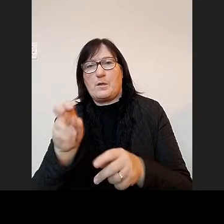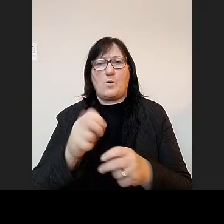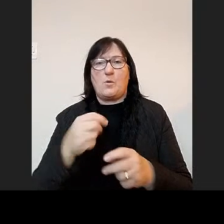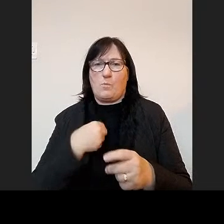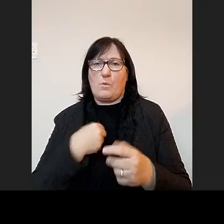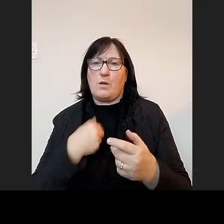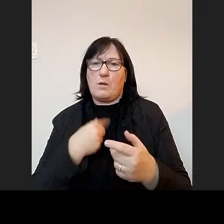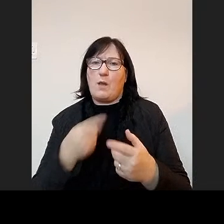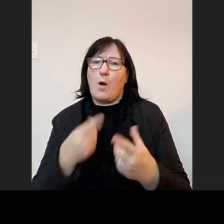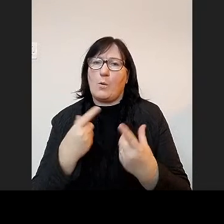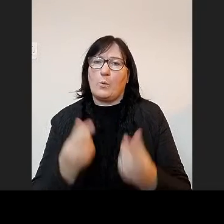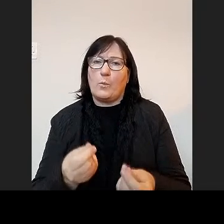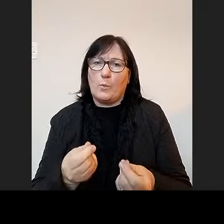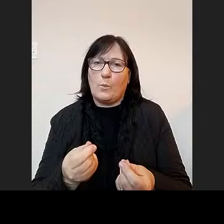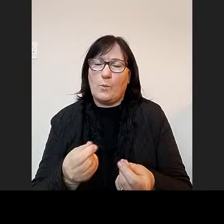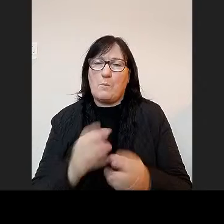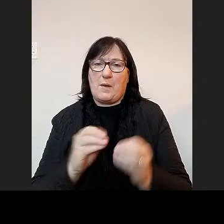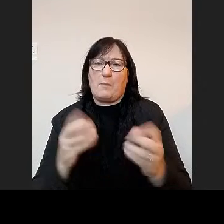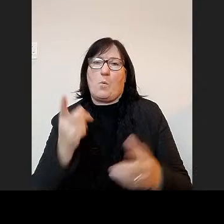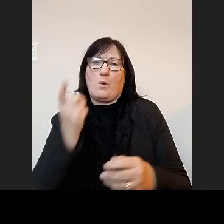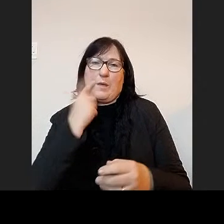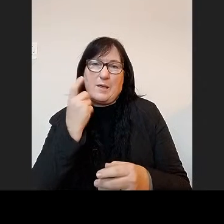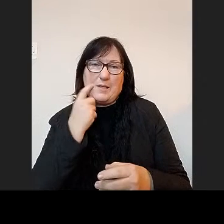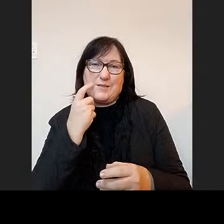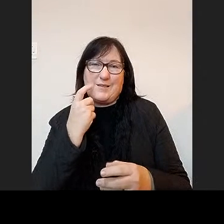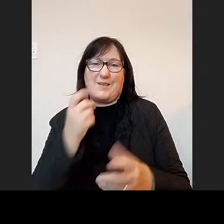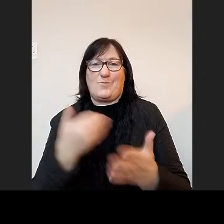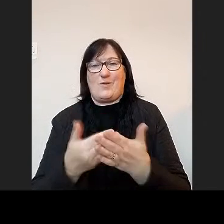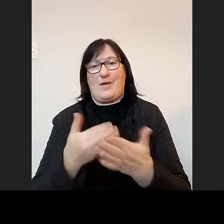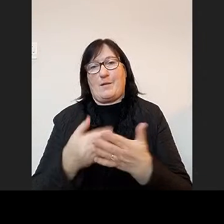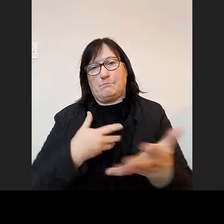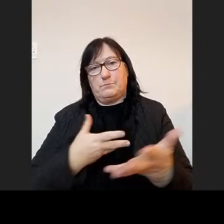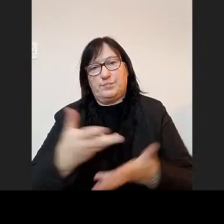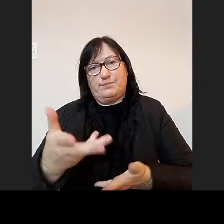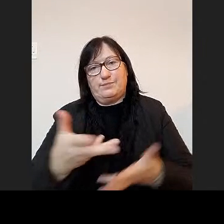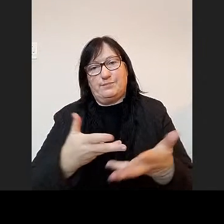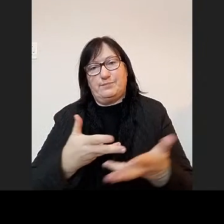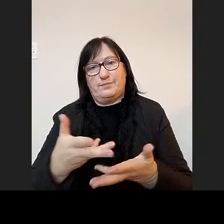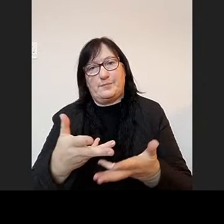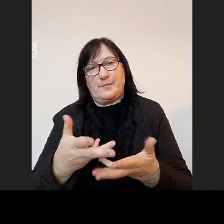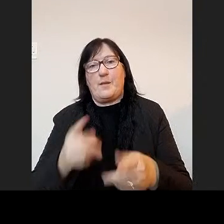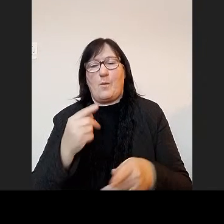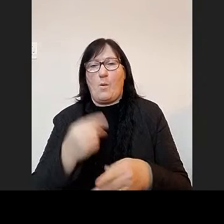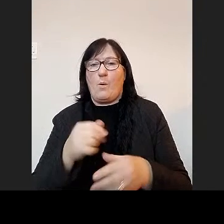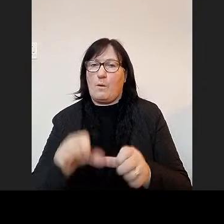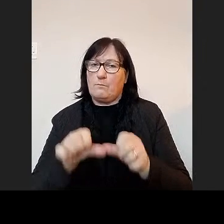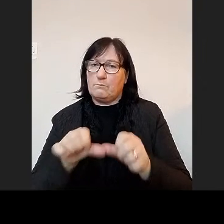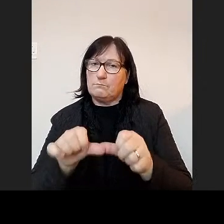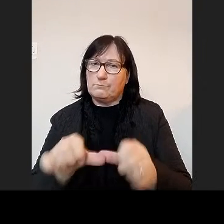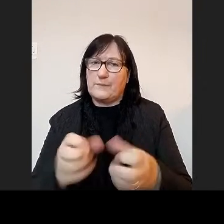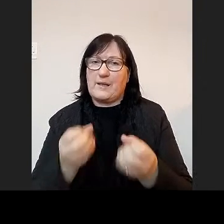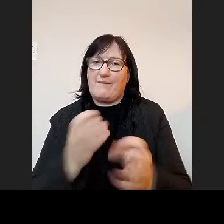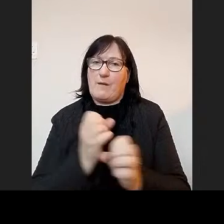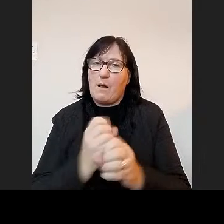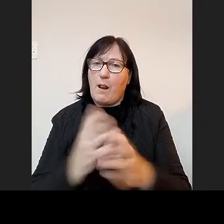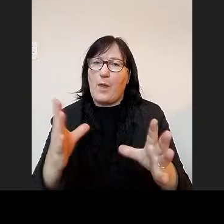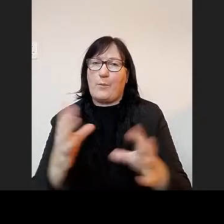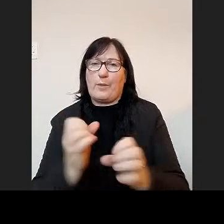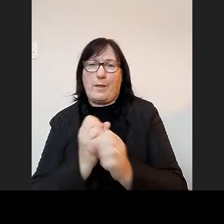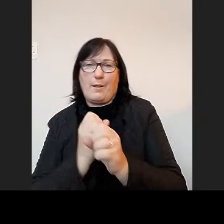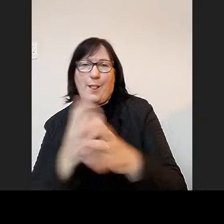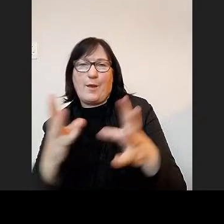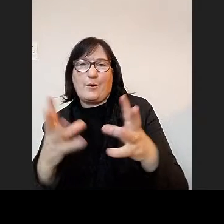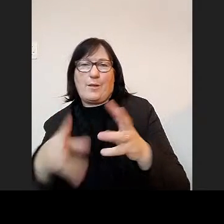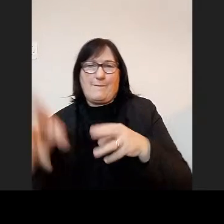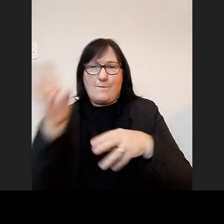interact with us digitally, and importance of constantly providing clarity and certainty to members of